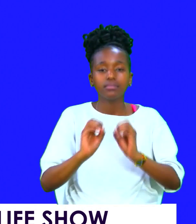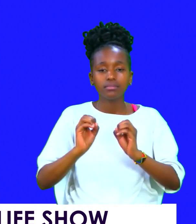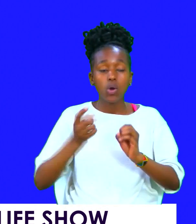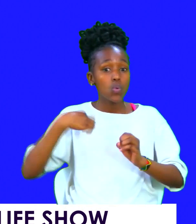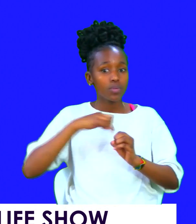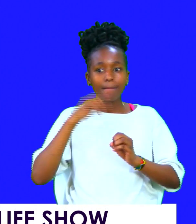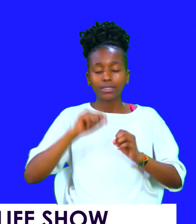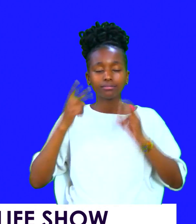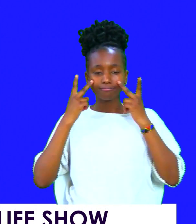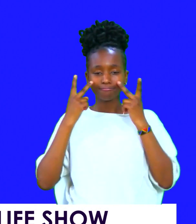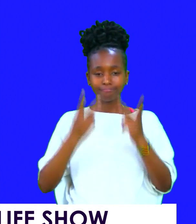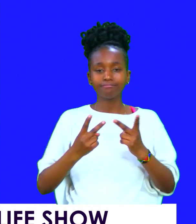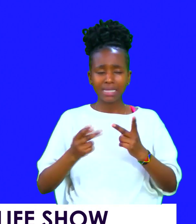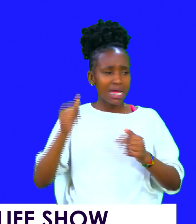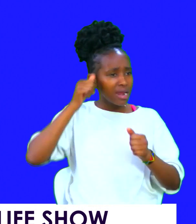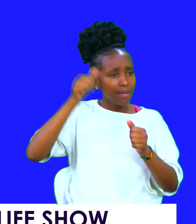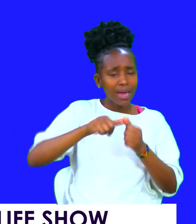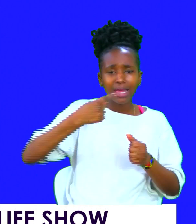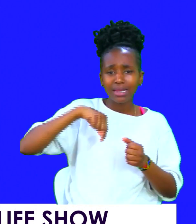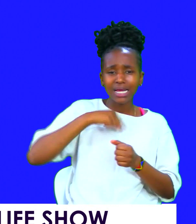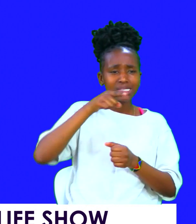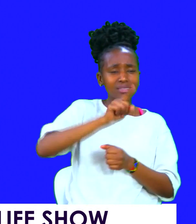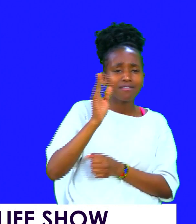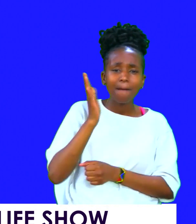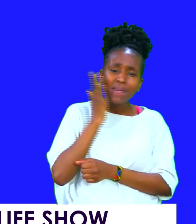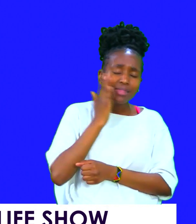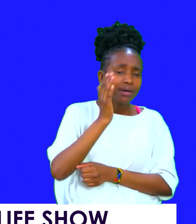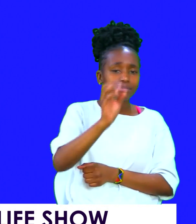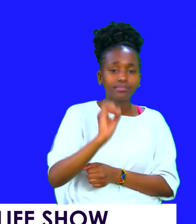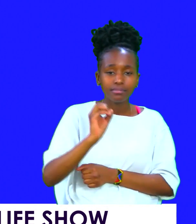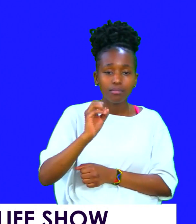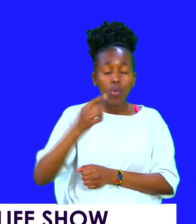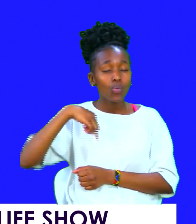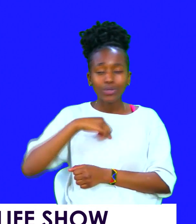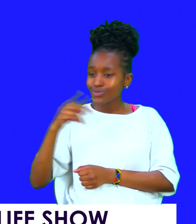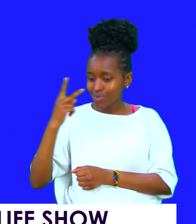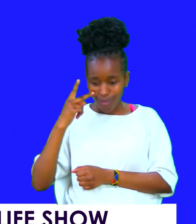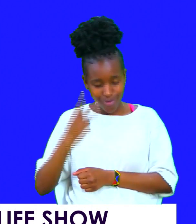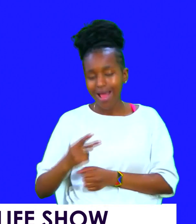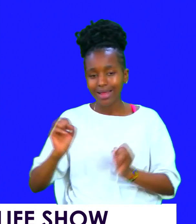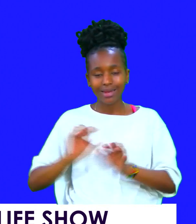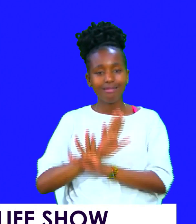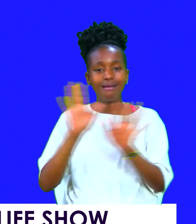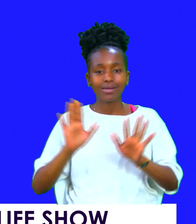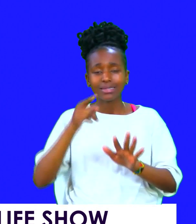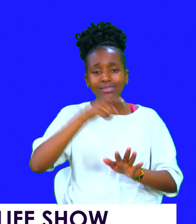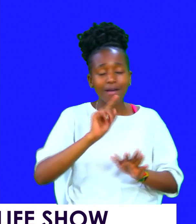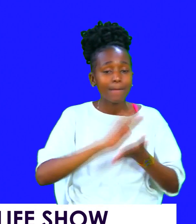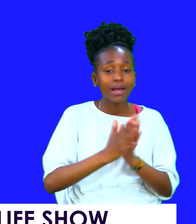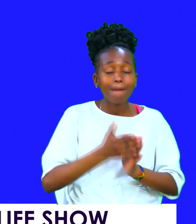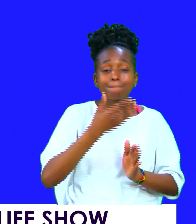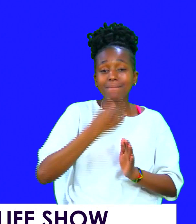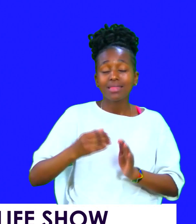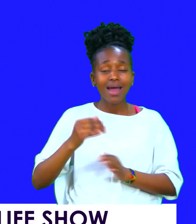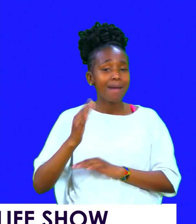You don't need to remind us all the time that you are the mother. We need to see it. You are the mom. You are the dad. You